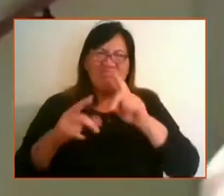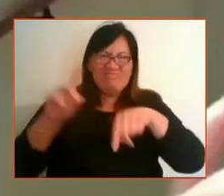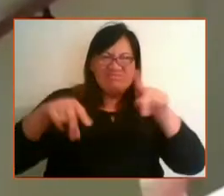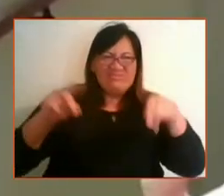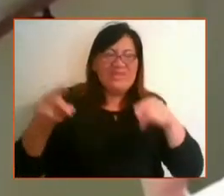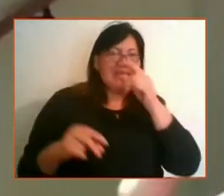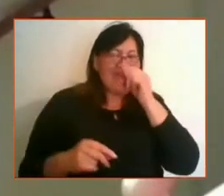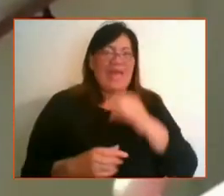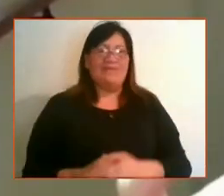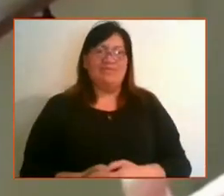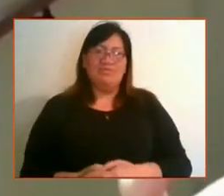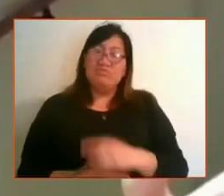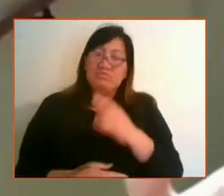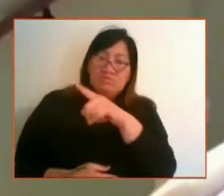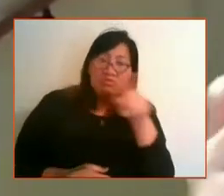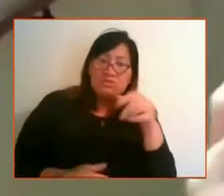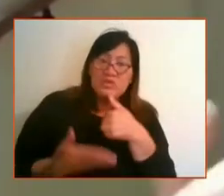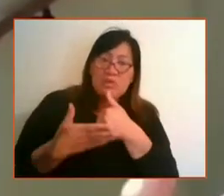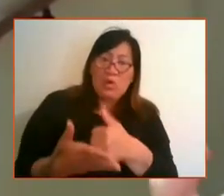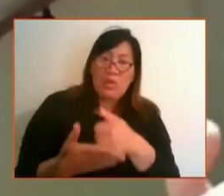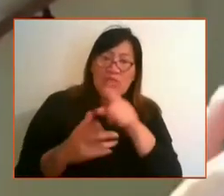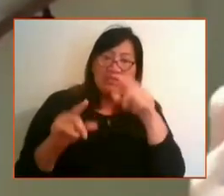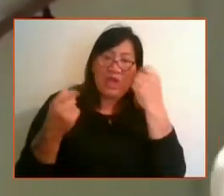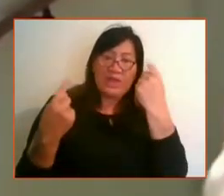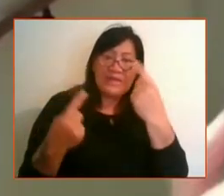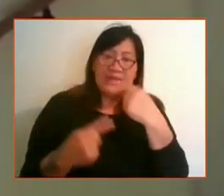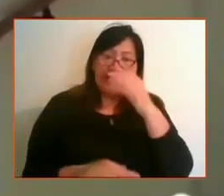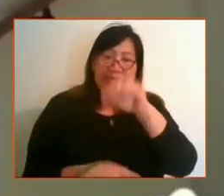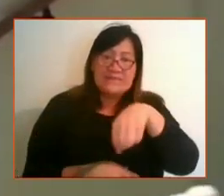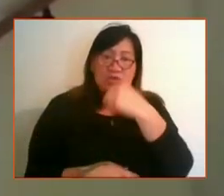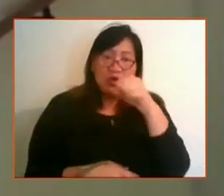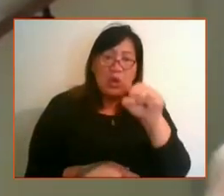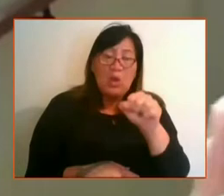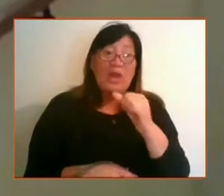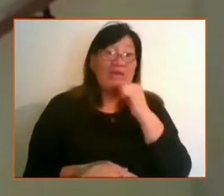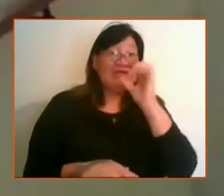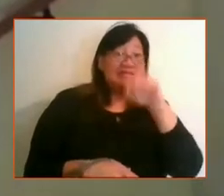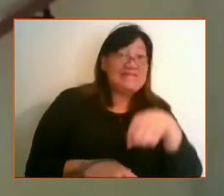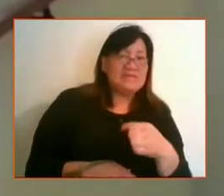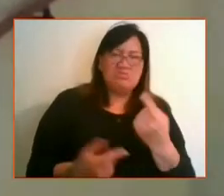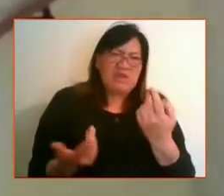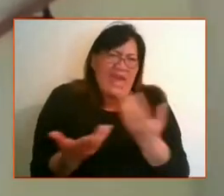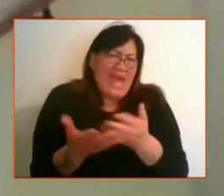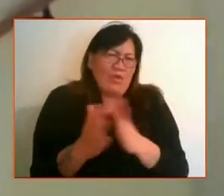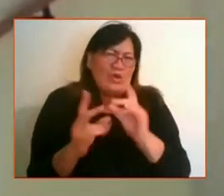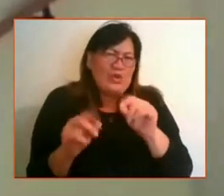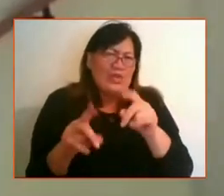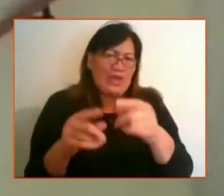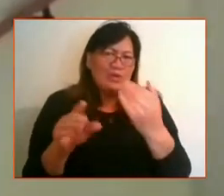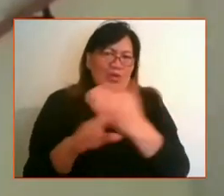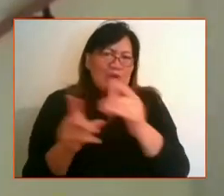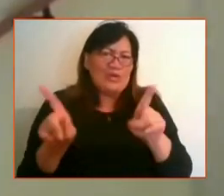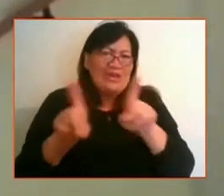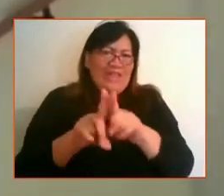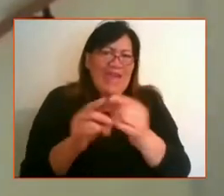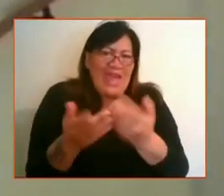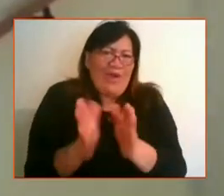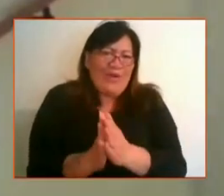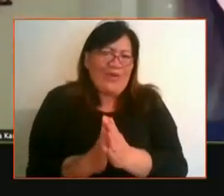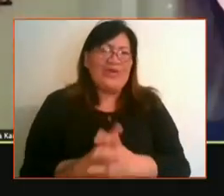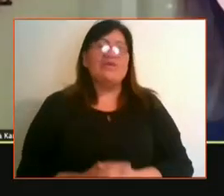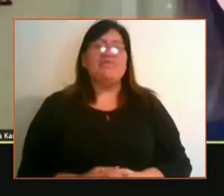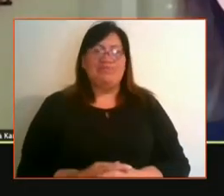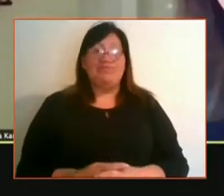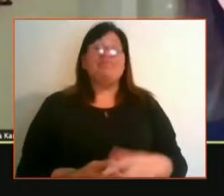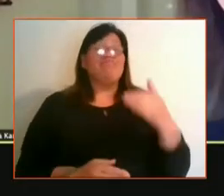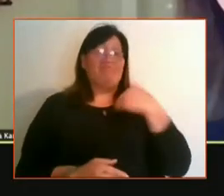I presume you support this notion. And if you do, what does that look like to you? How will you roll that out? I absolutely support